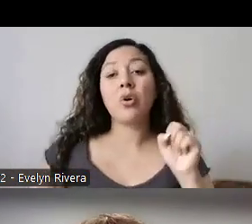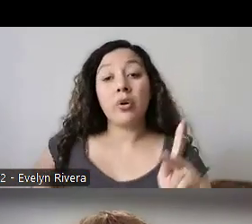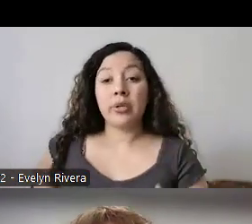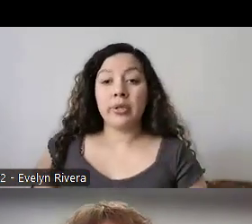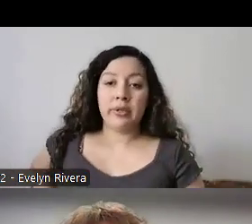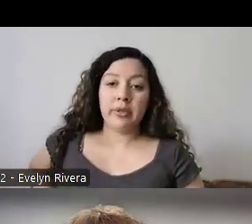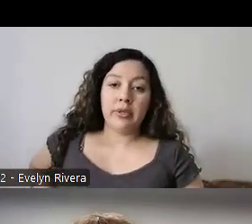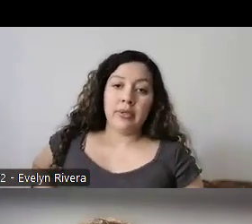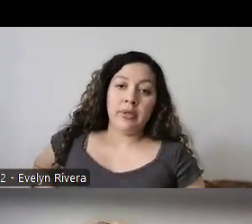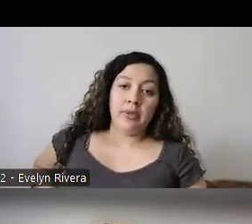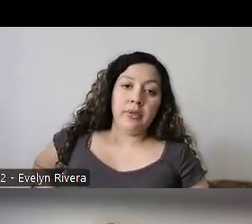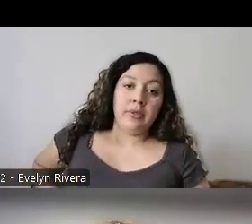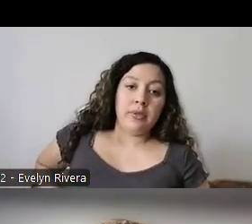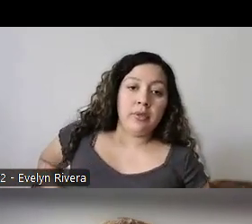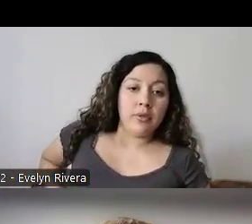cognitive impairment